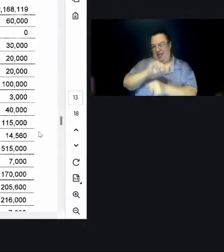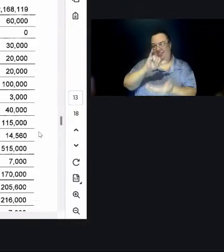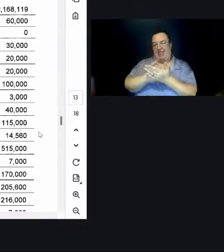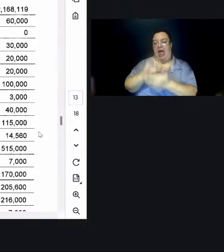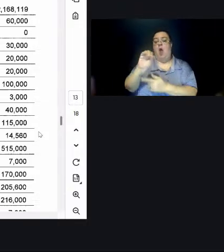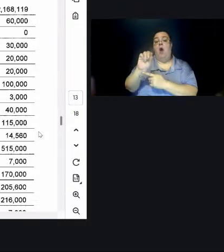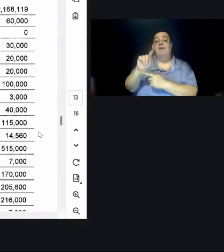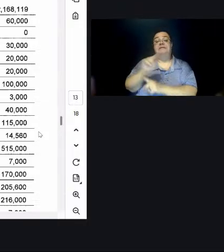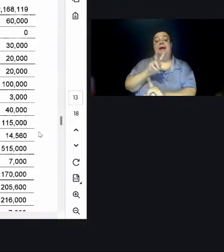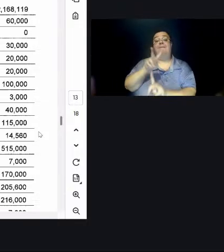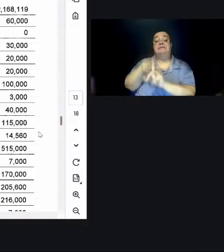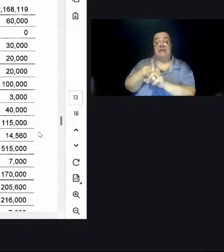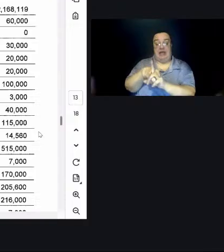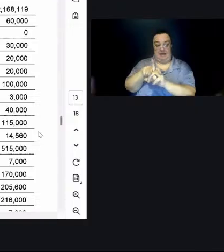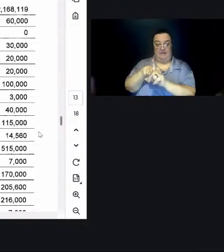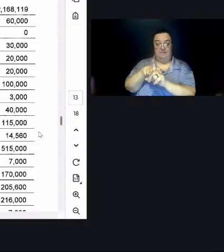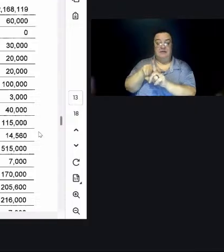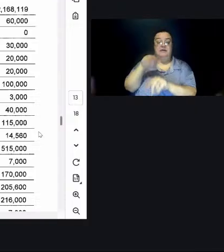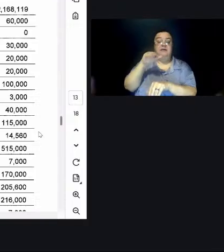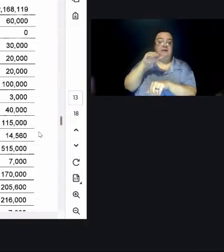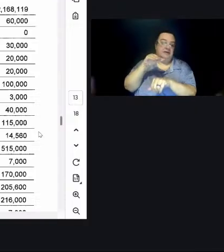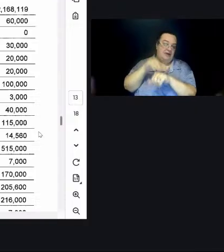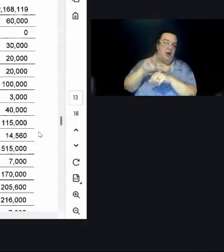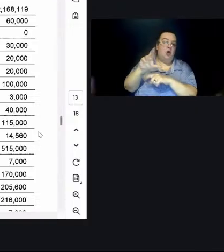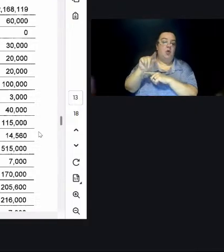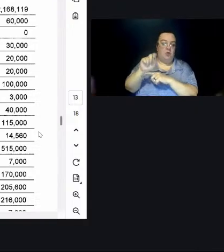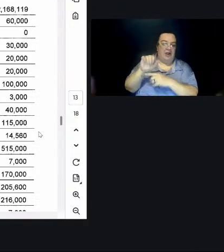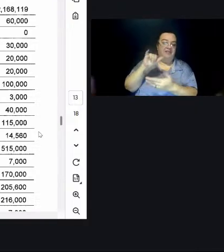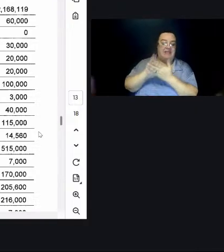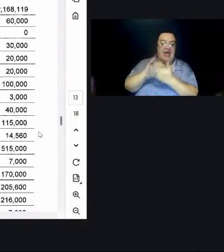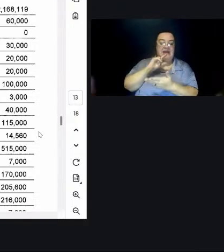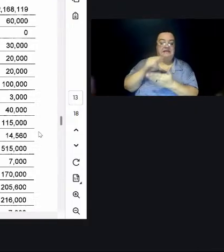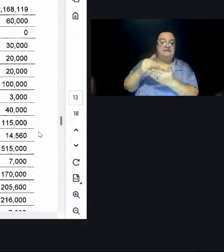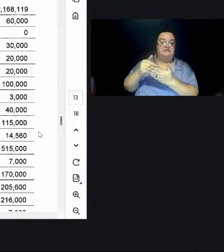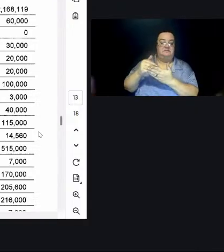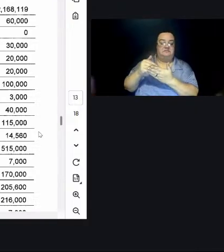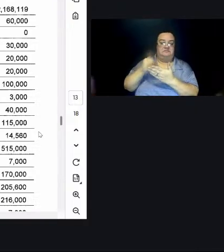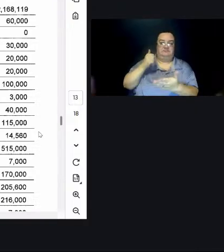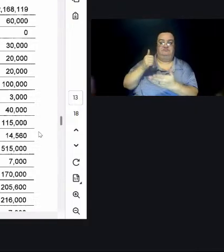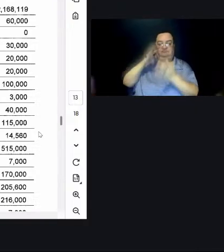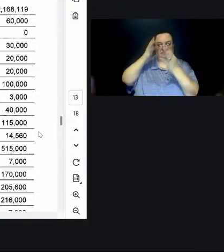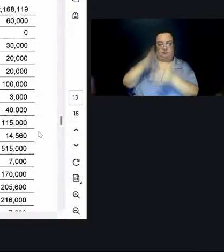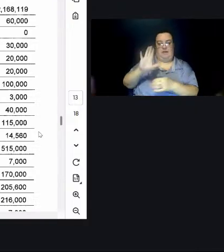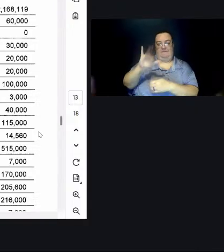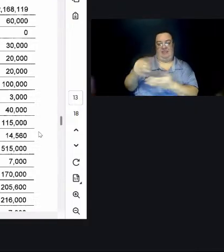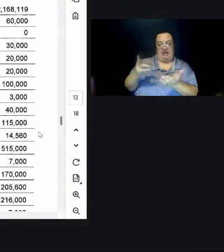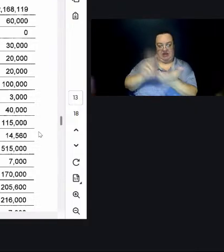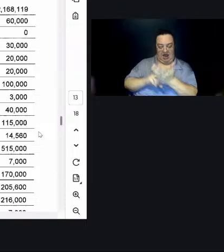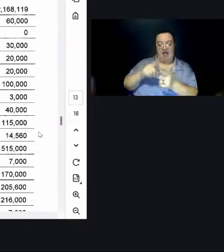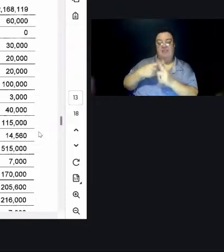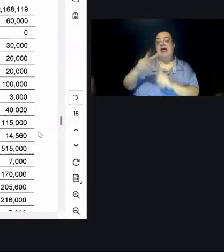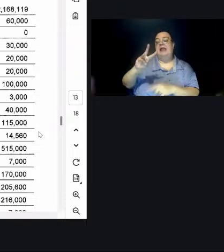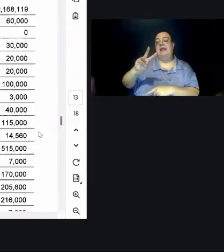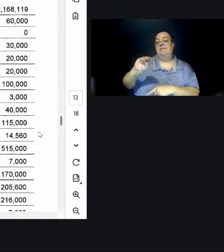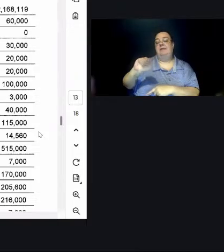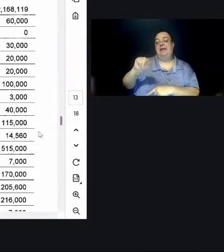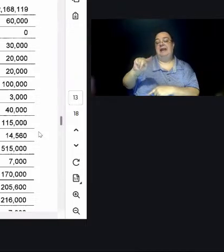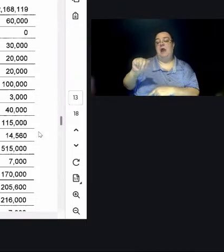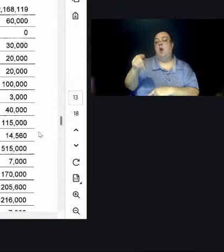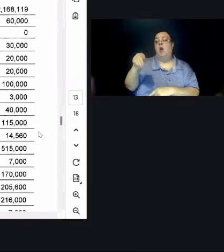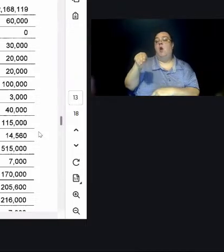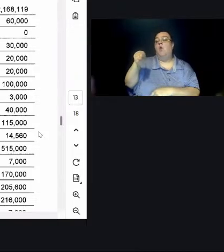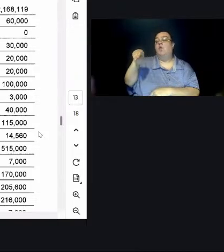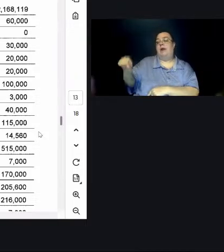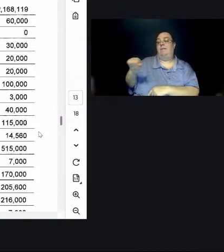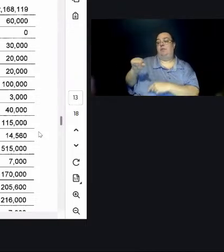assignment at a rate that's pre-described by the contract. WMATA reimburses the town for not only